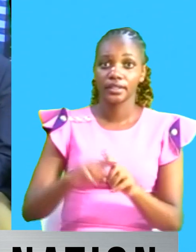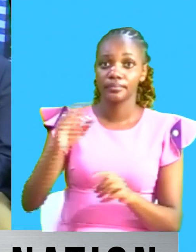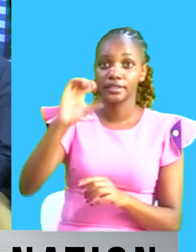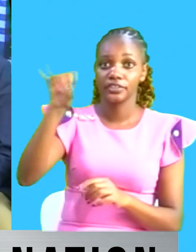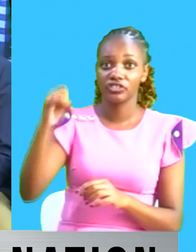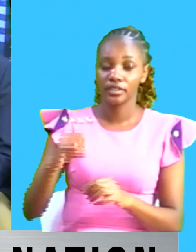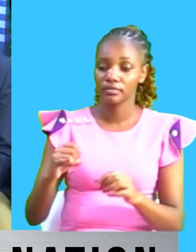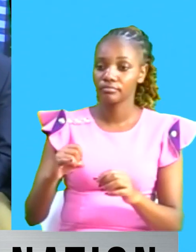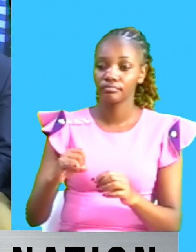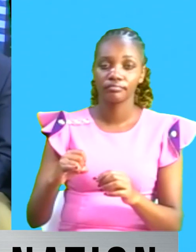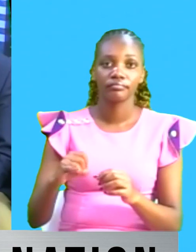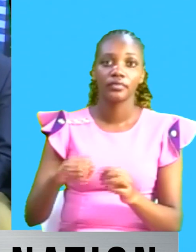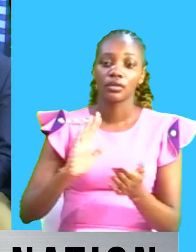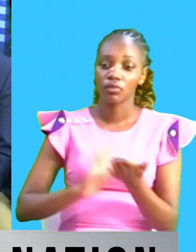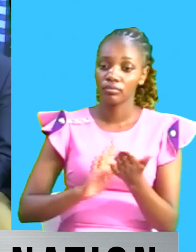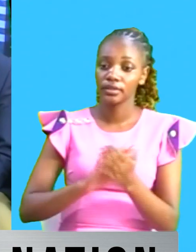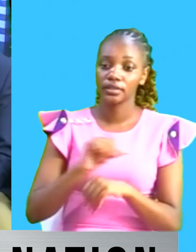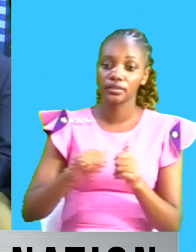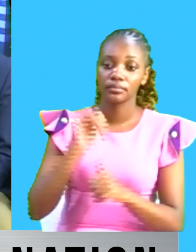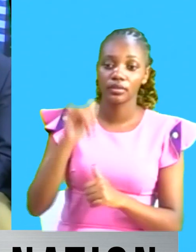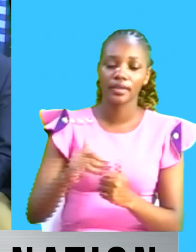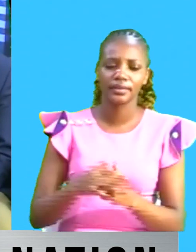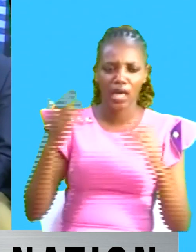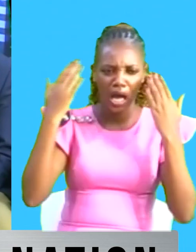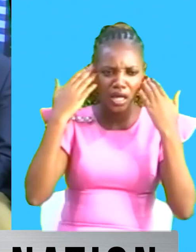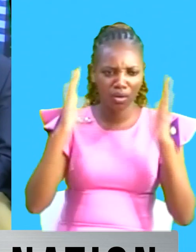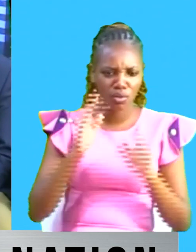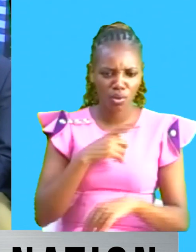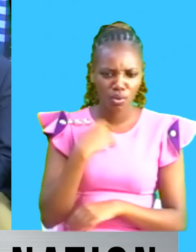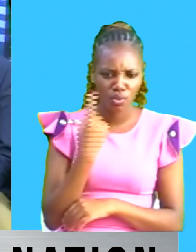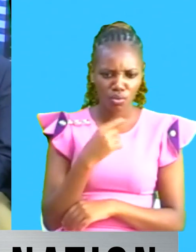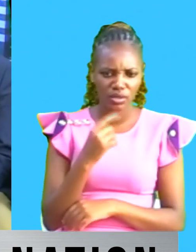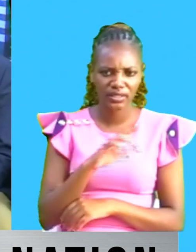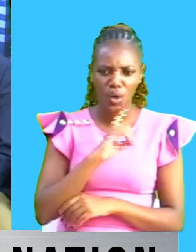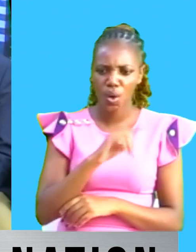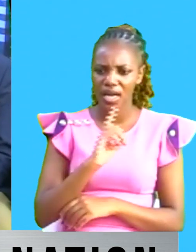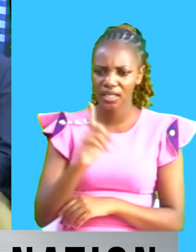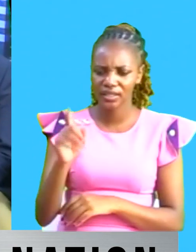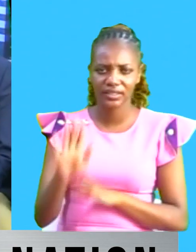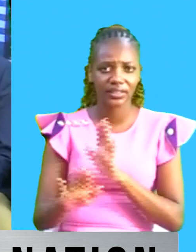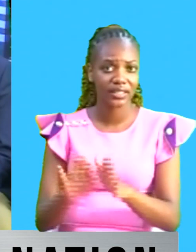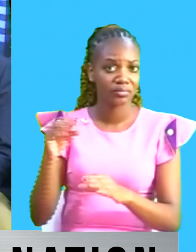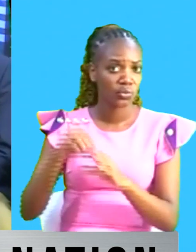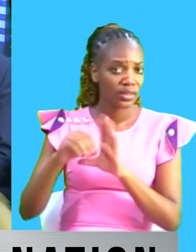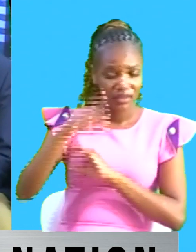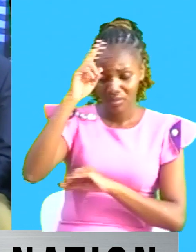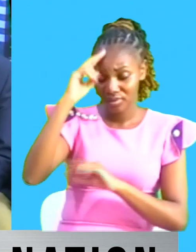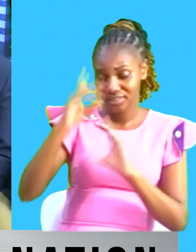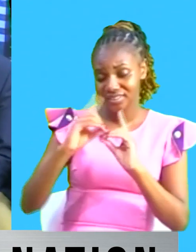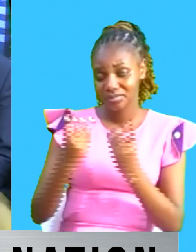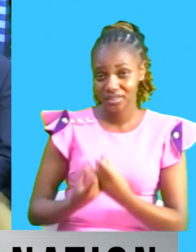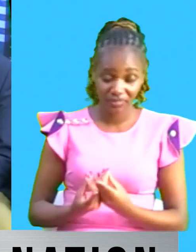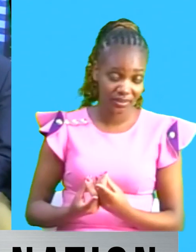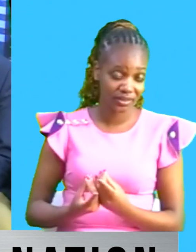make a statement. I don't know who is directing these kinds of things in the police. It is very